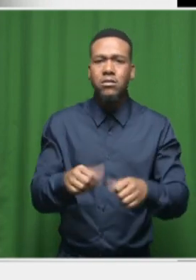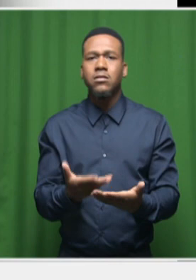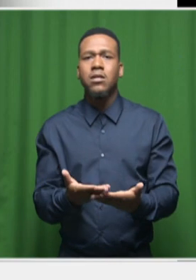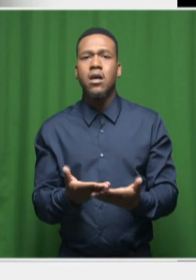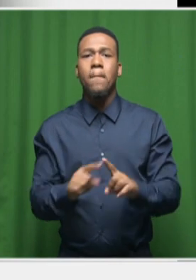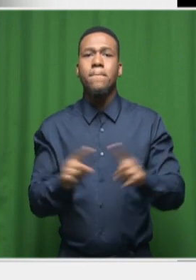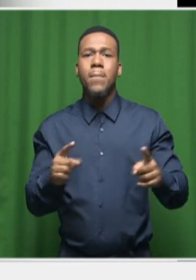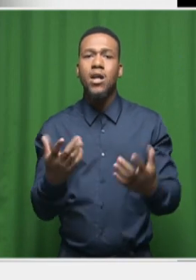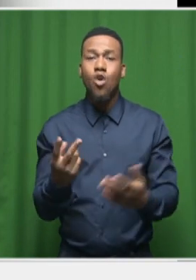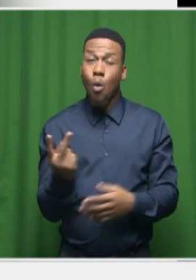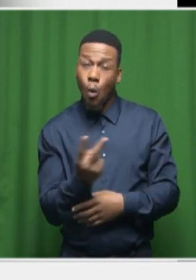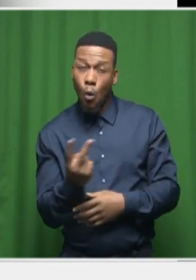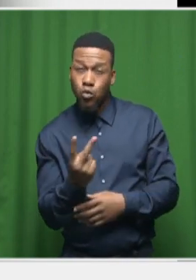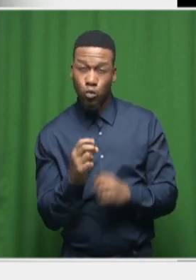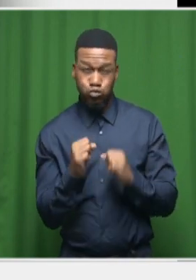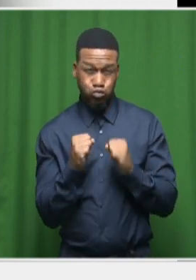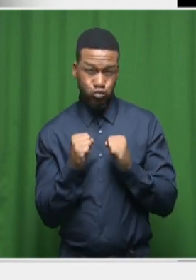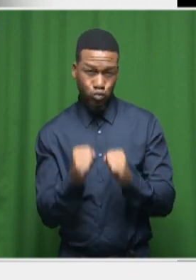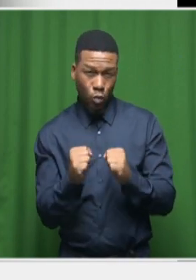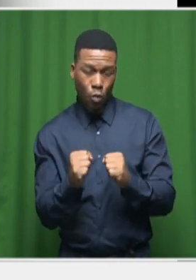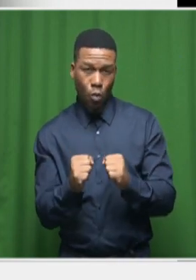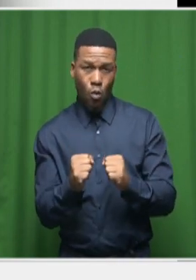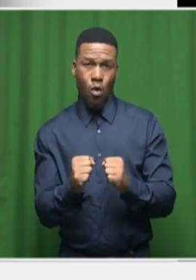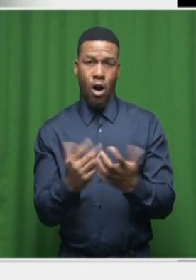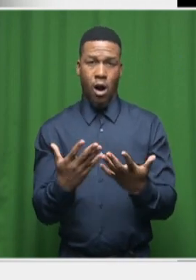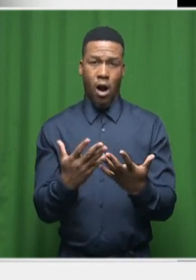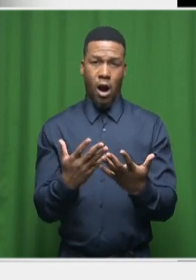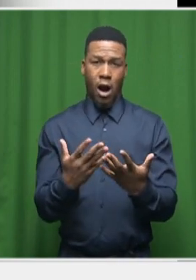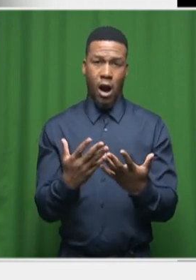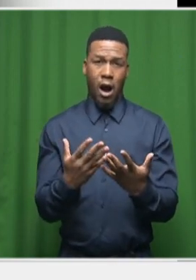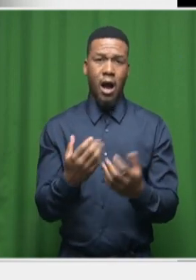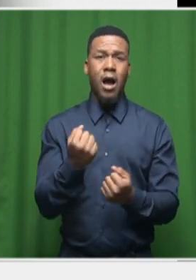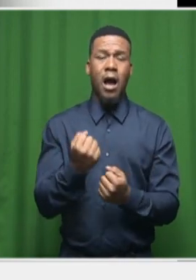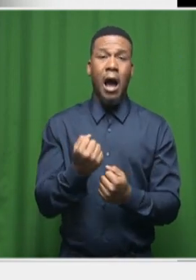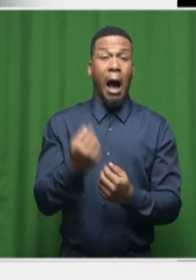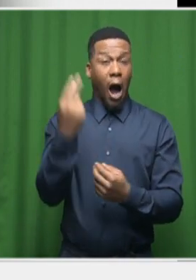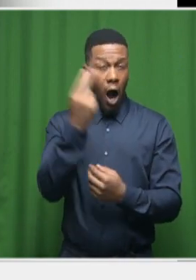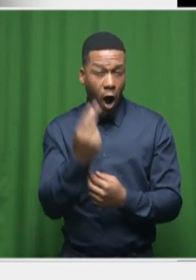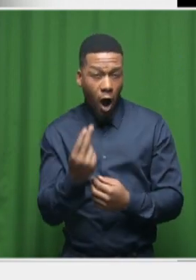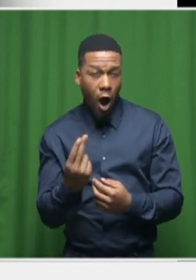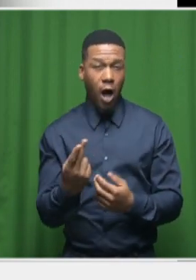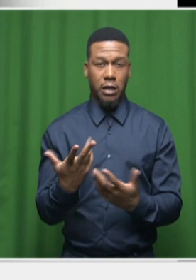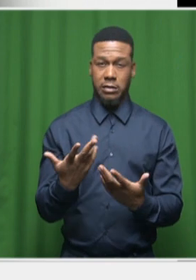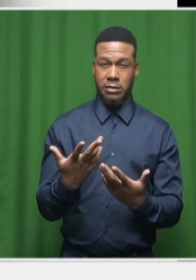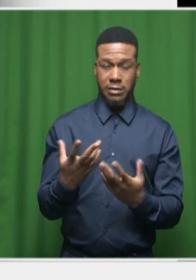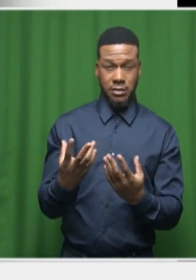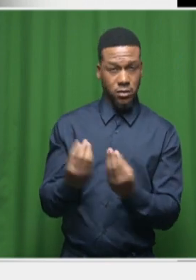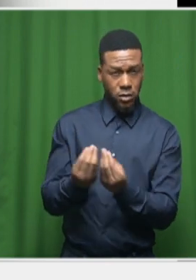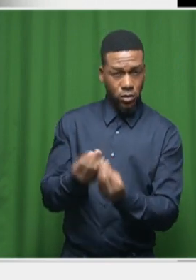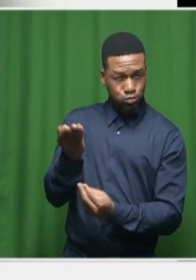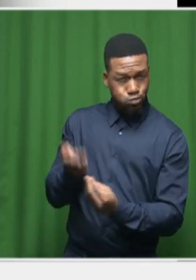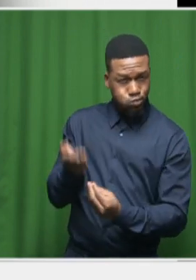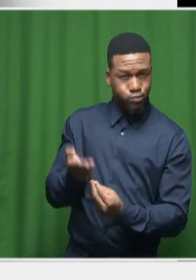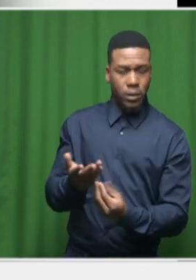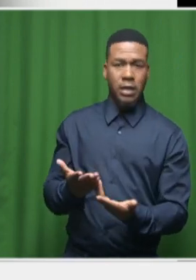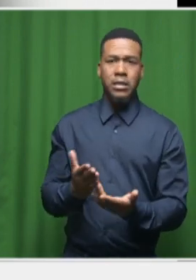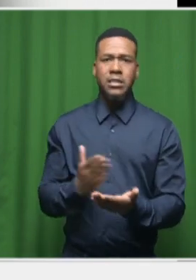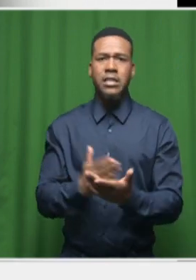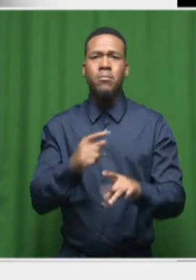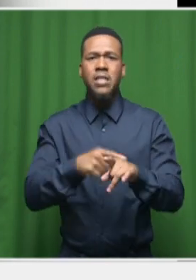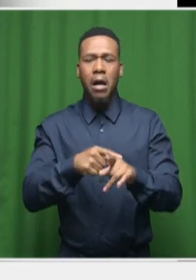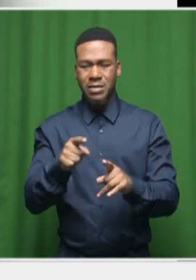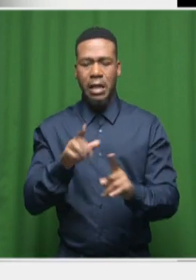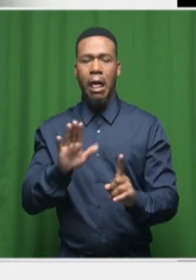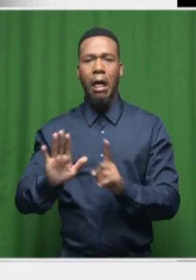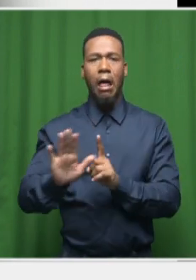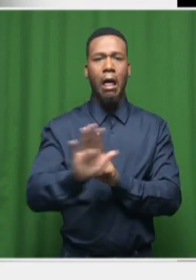had a very, very strong, what we call artivism component, which sometimes overshadowed the very difficult conversations we